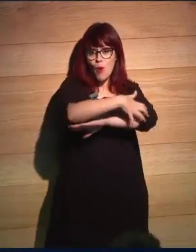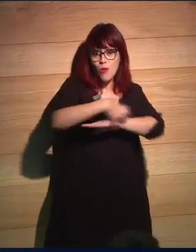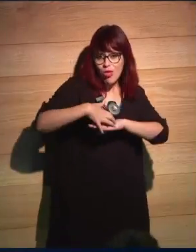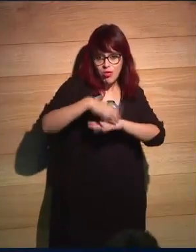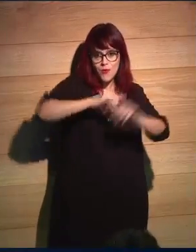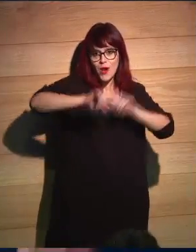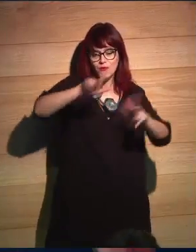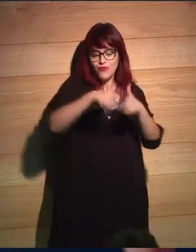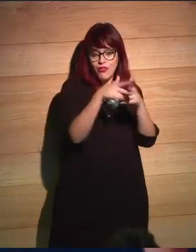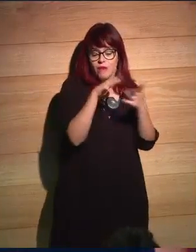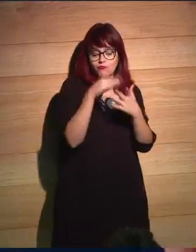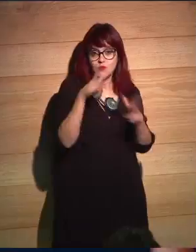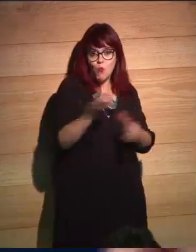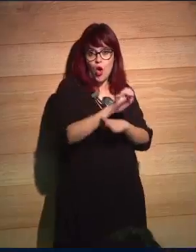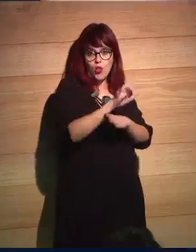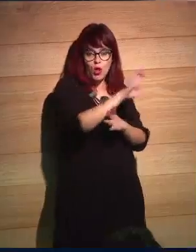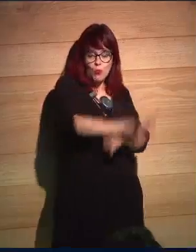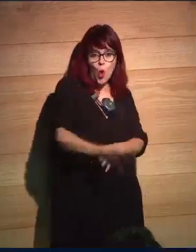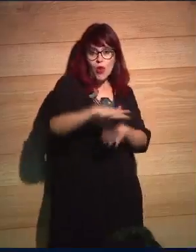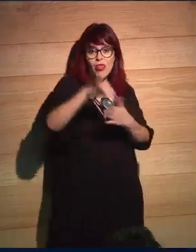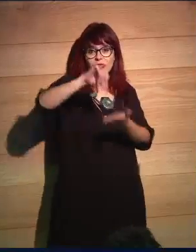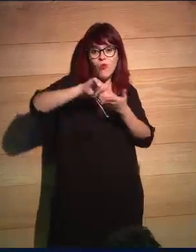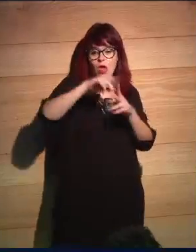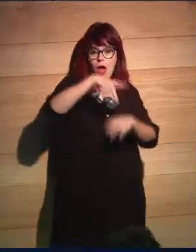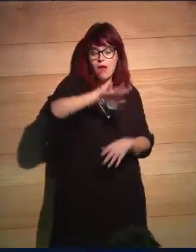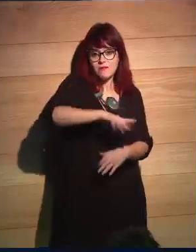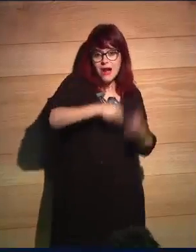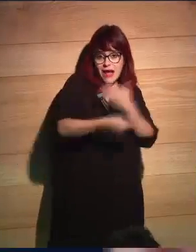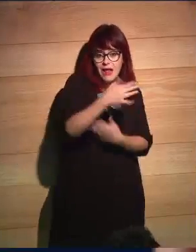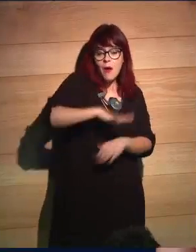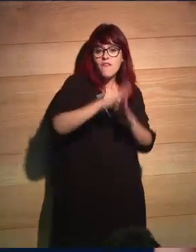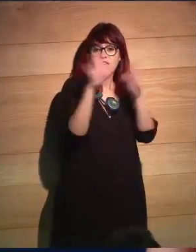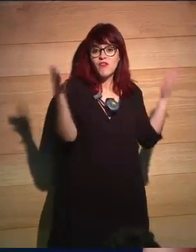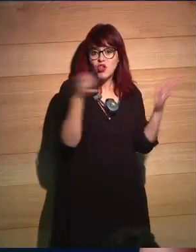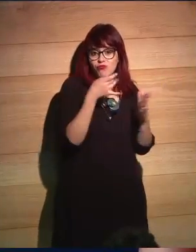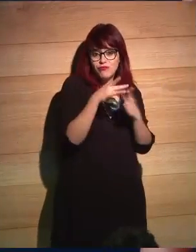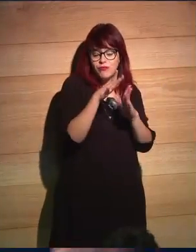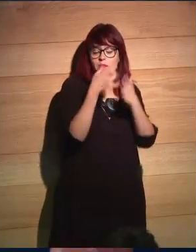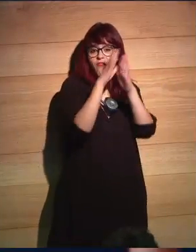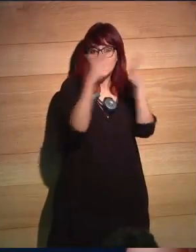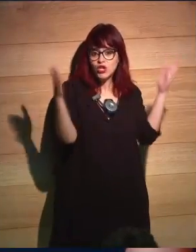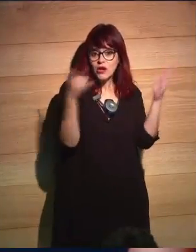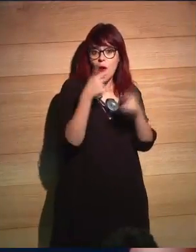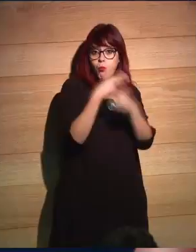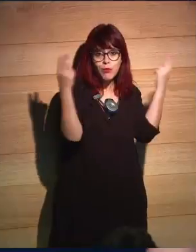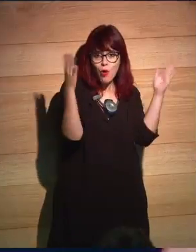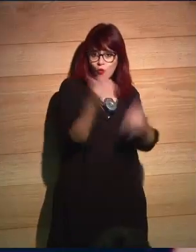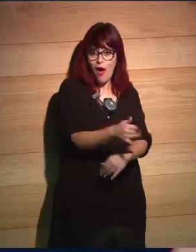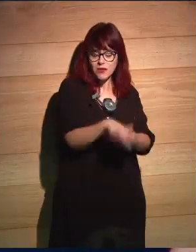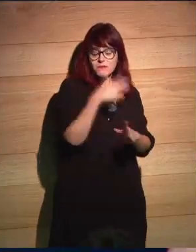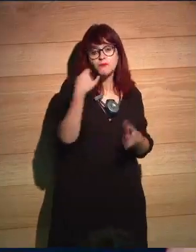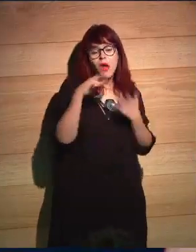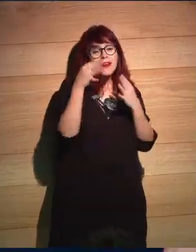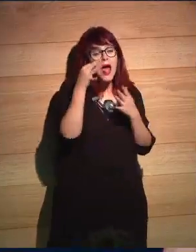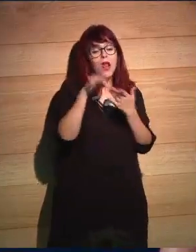of poverty in Ecuador, the social issues in my country, in my city. There is no public library. There is one